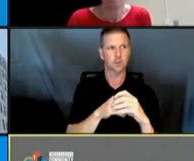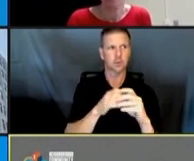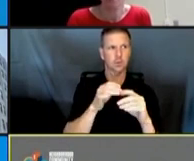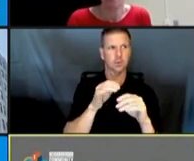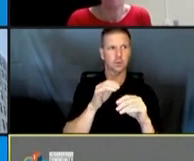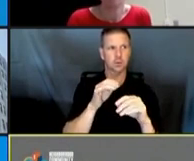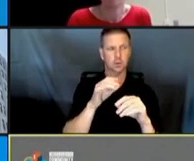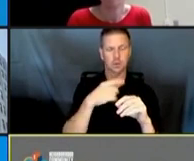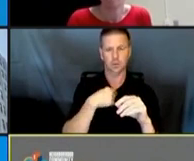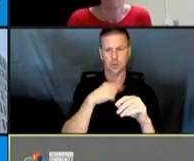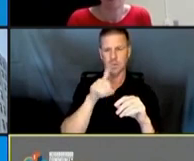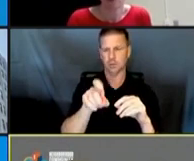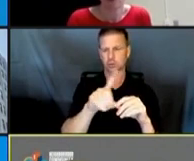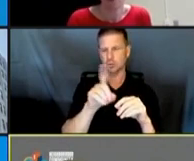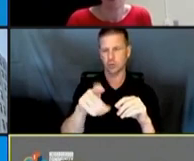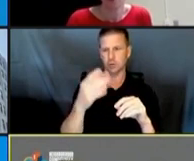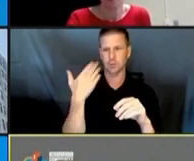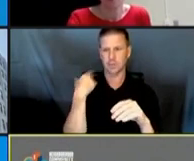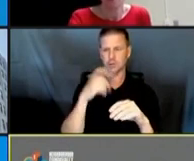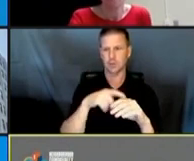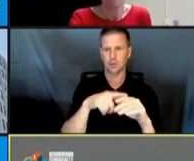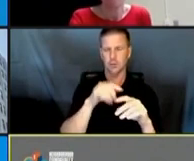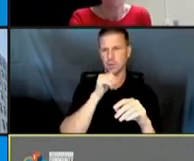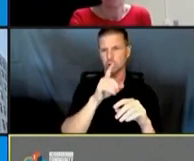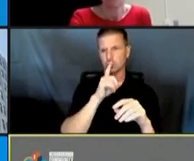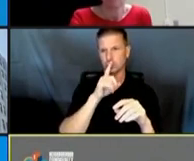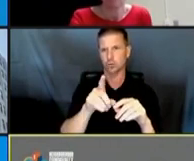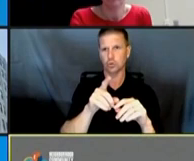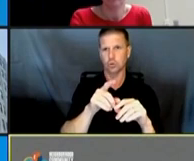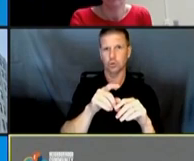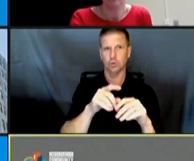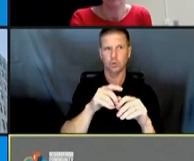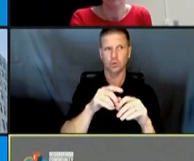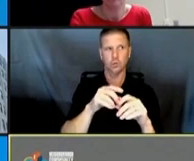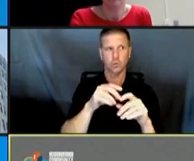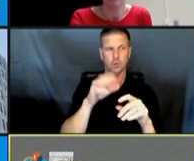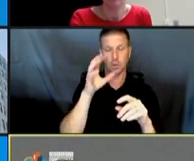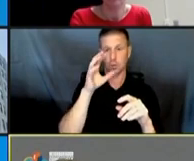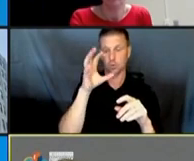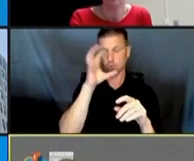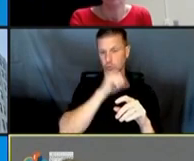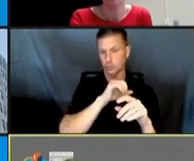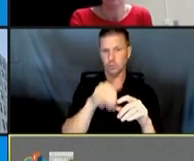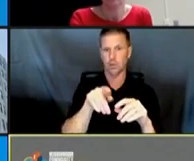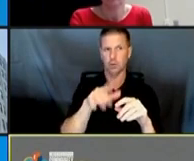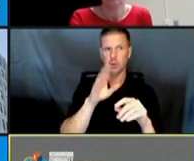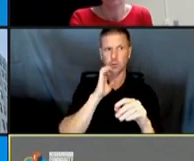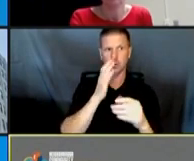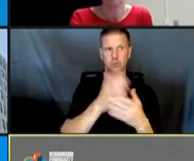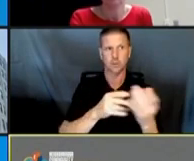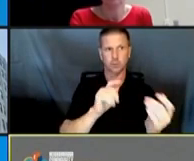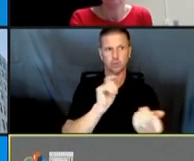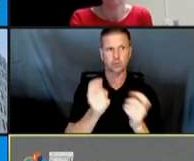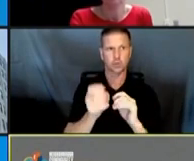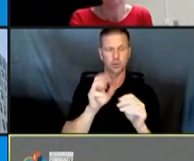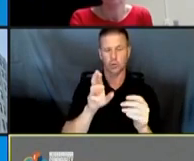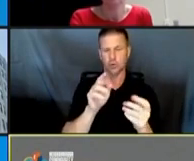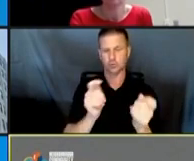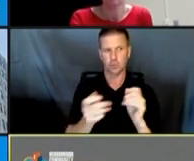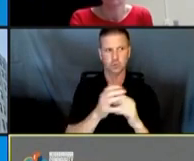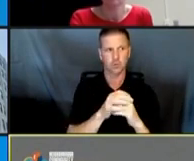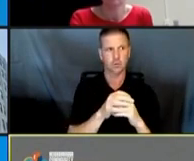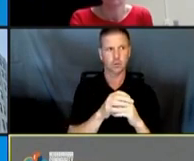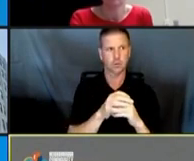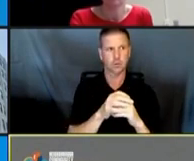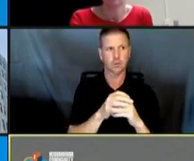I had asked this question the last time, and I'm not sure. I guess I was assuming that there'd be some changes or adjustments in